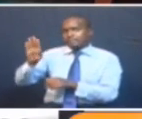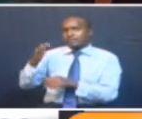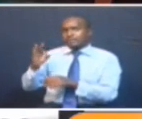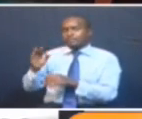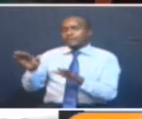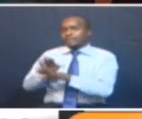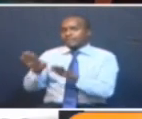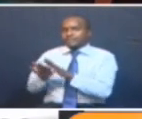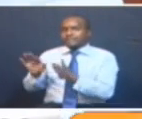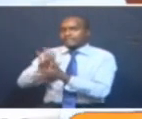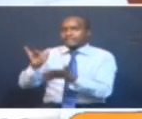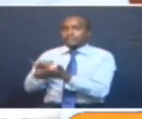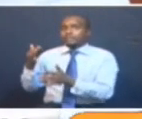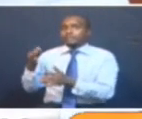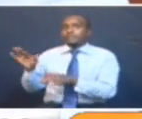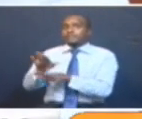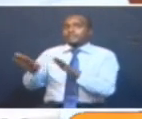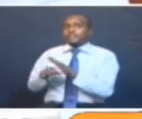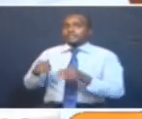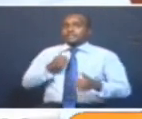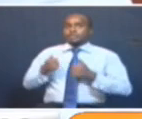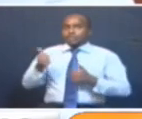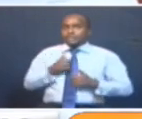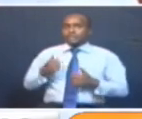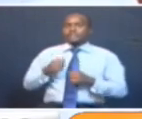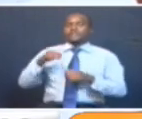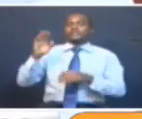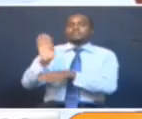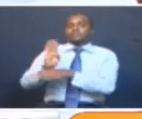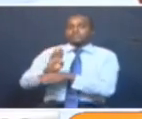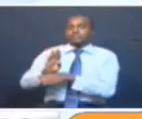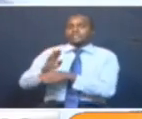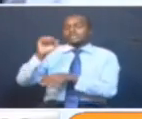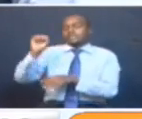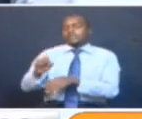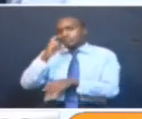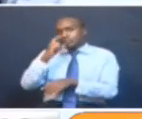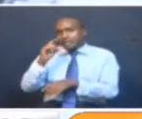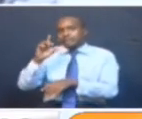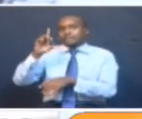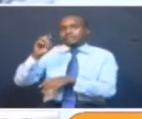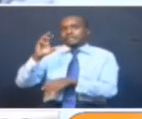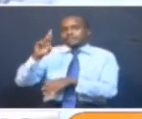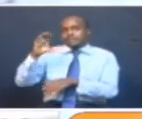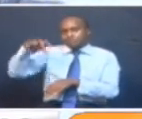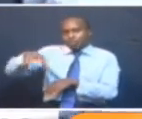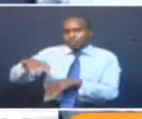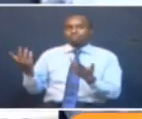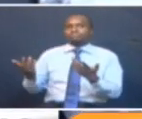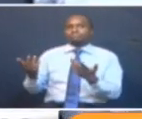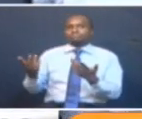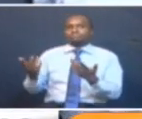hub. Like you said, Rwanda, Burundi, DRC, South Sudan, even Tanzania. We are the